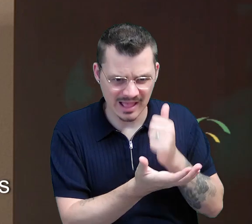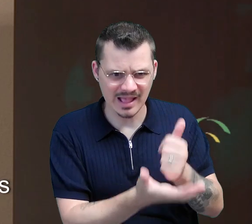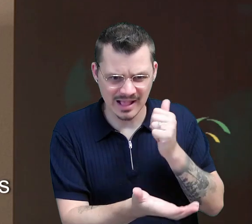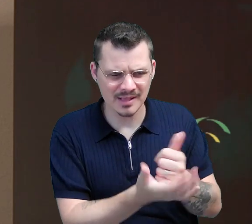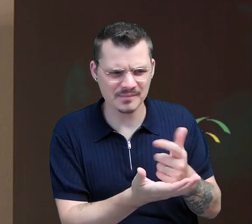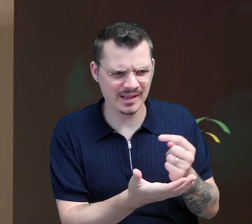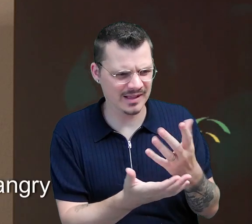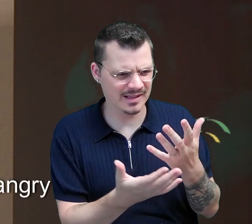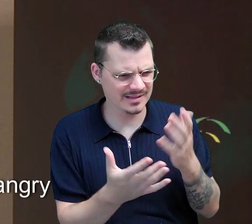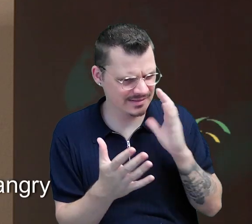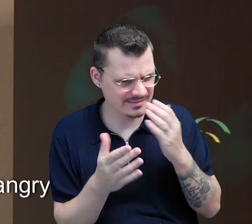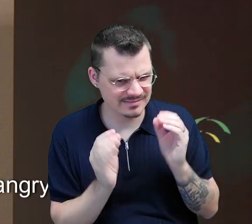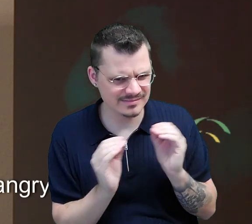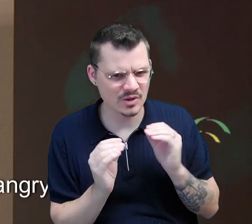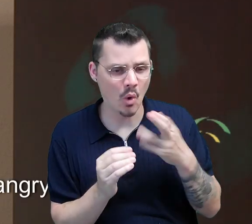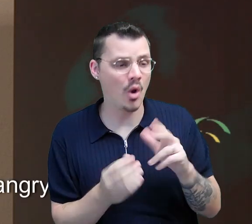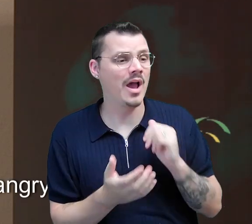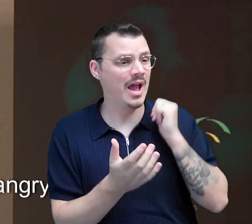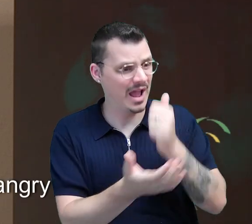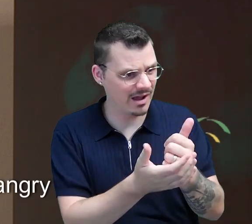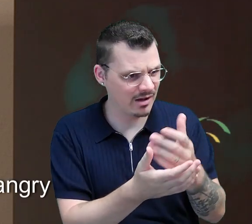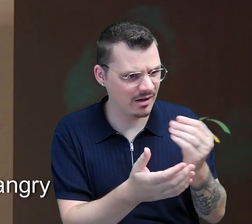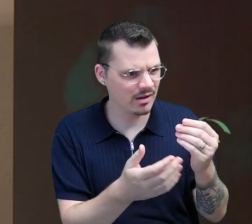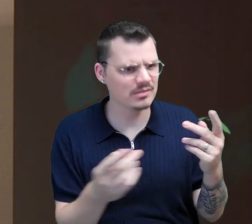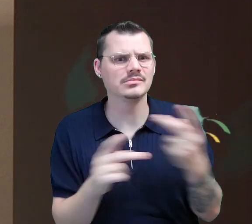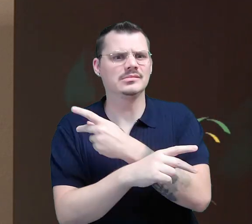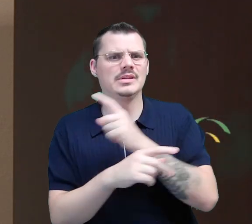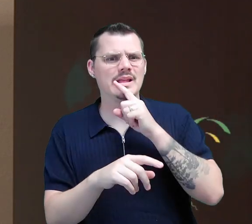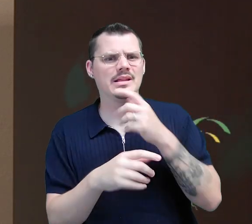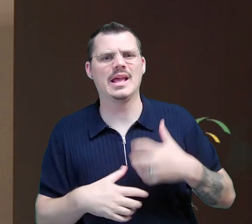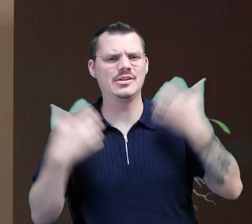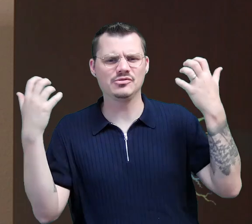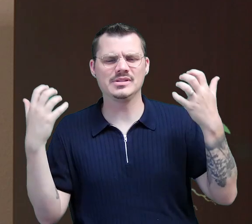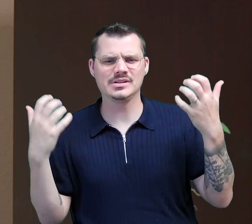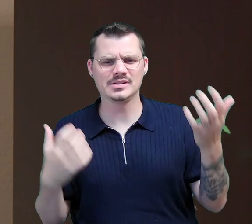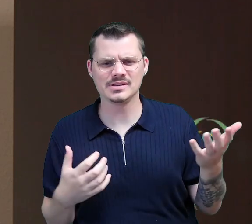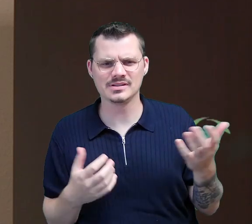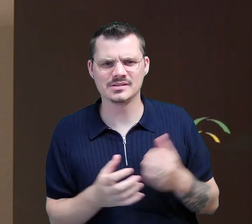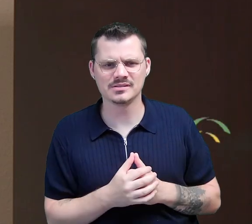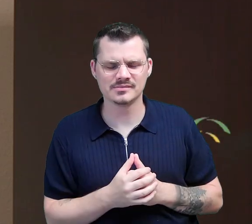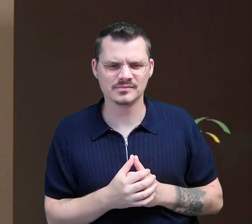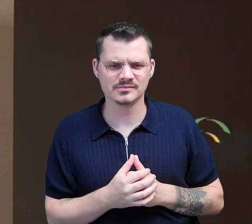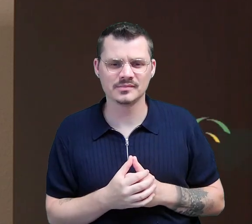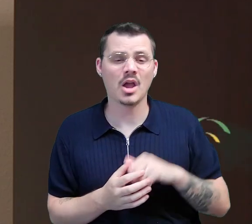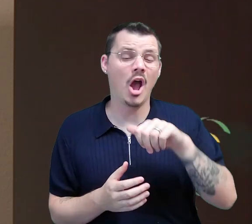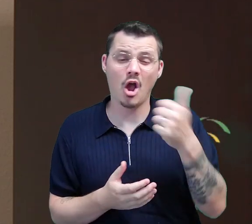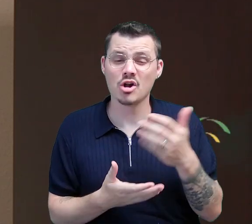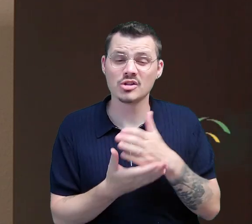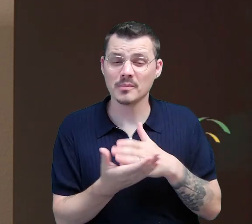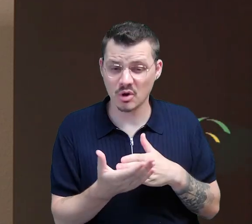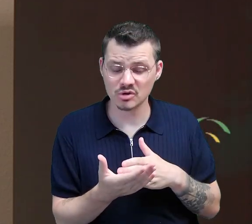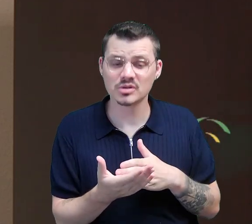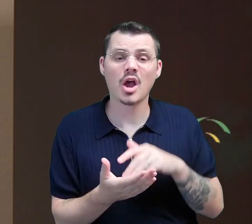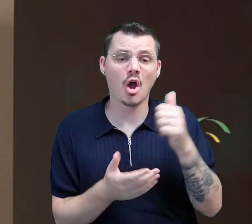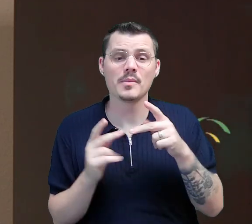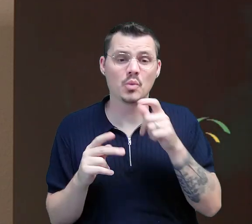nothing lands, or you get a paradoxical reaction, an angry response. And the other part of that is